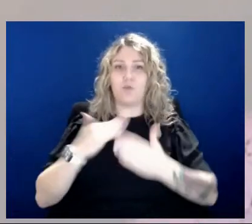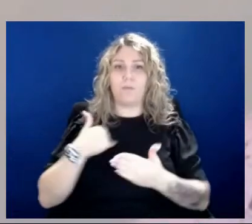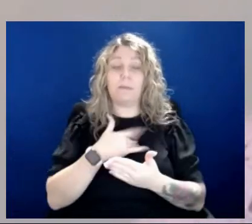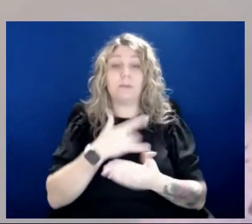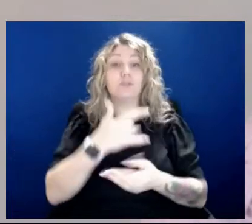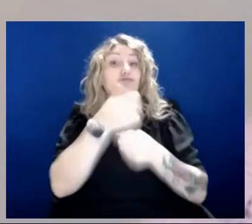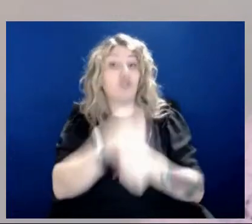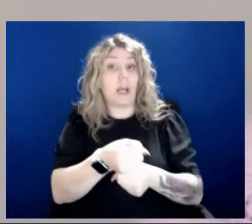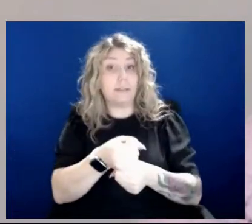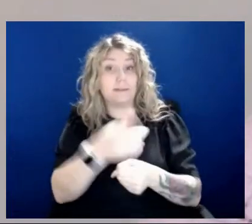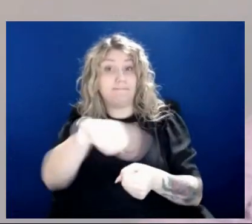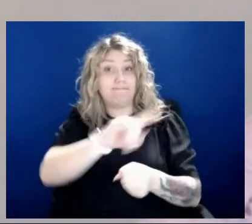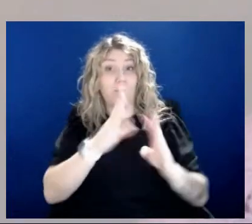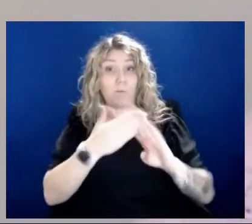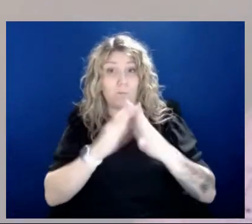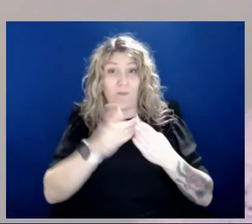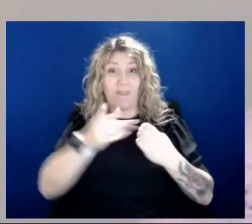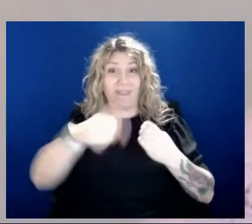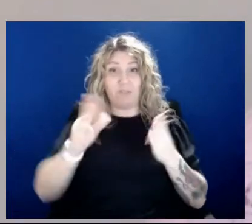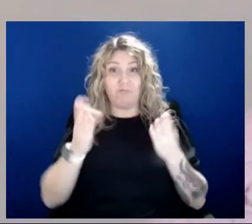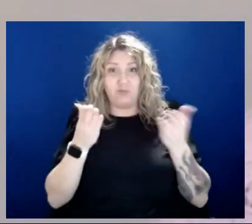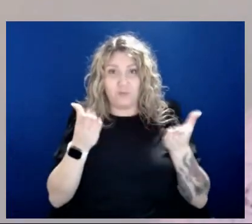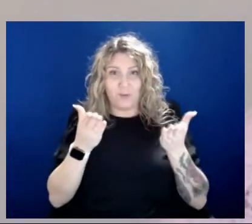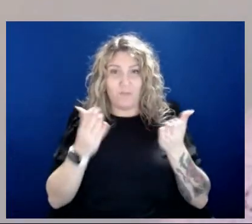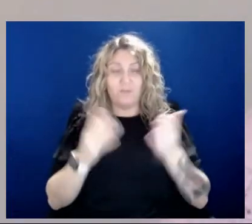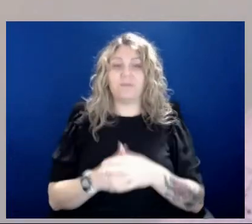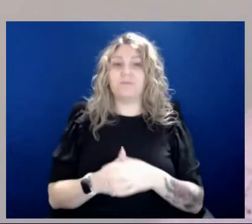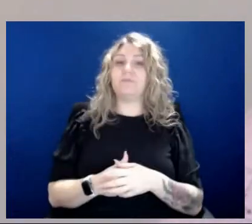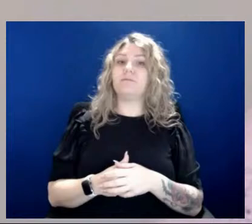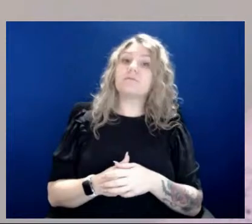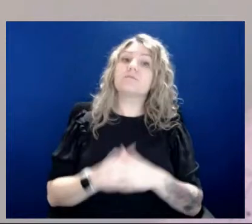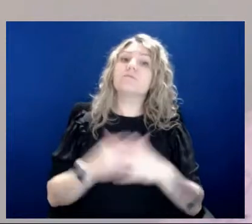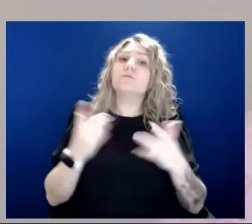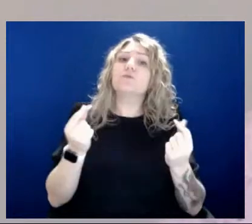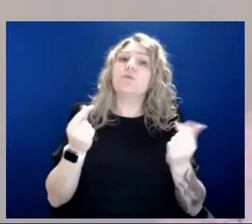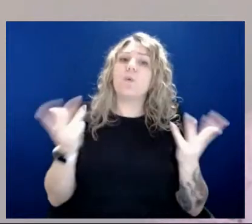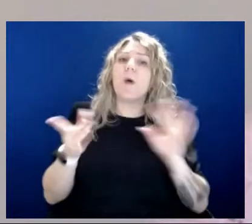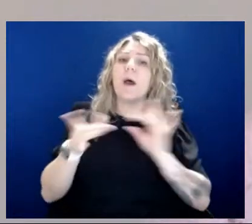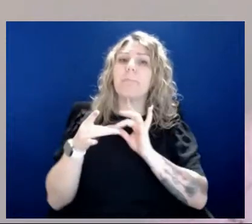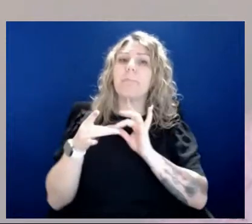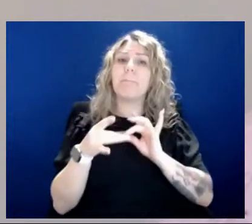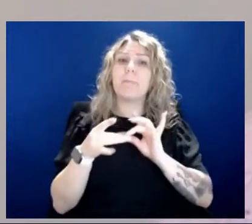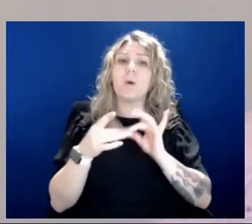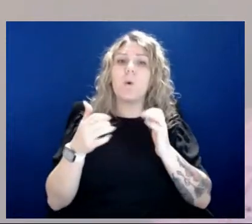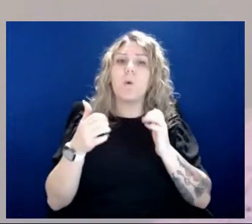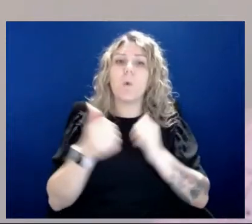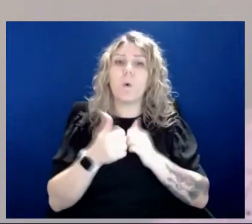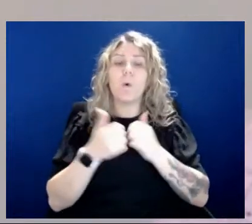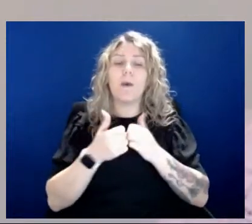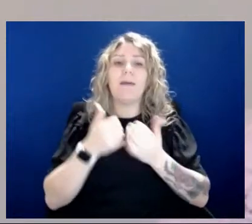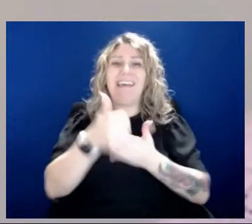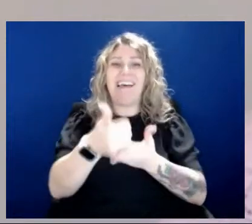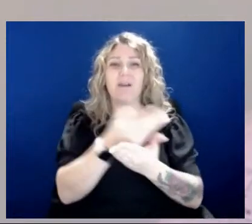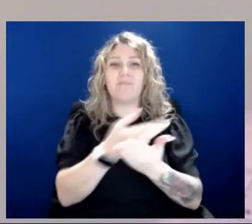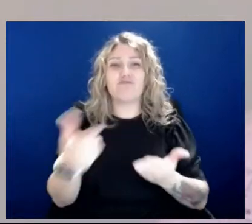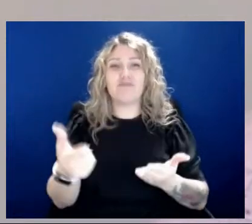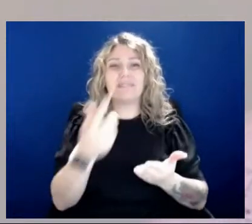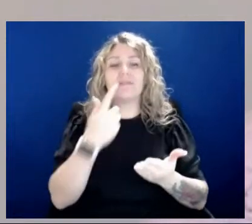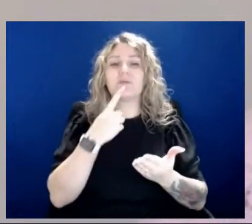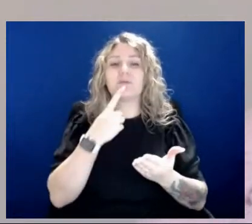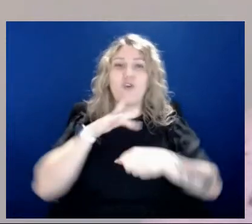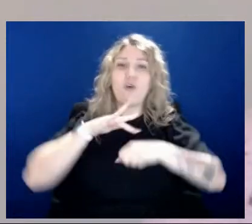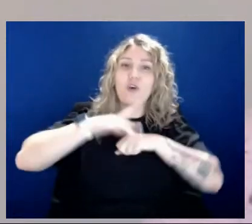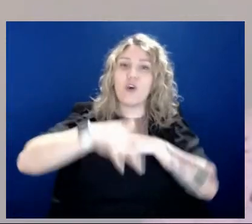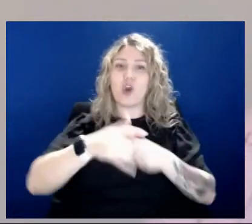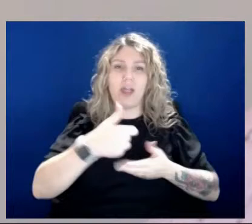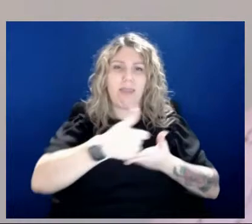the communities they serve, and they connect them with health resources. So early on, they were the ones